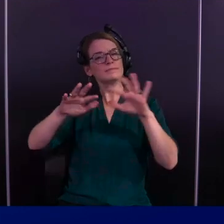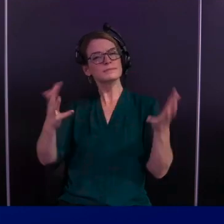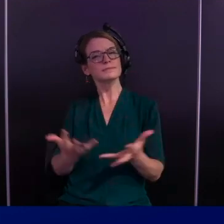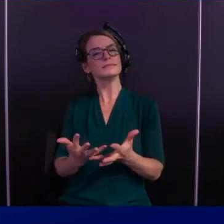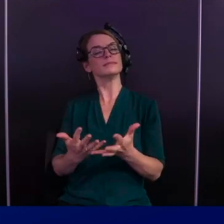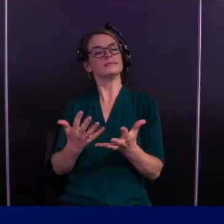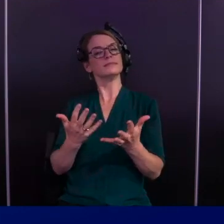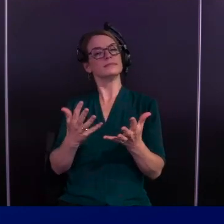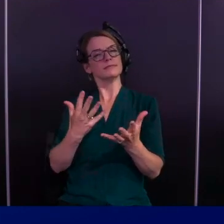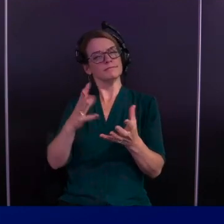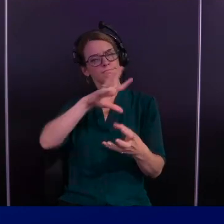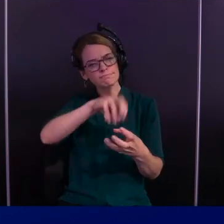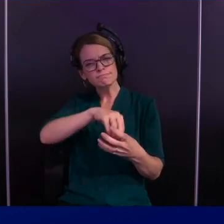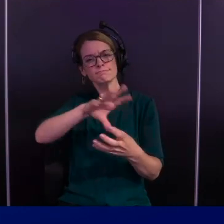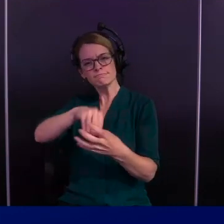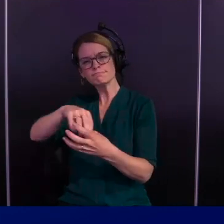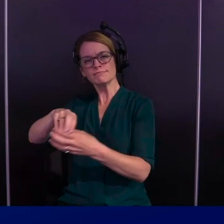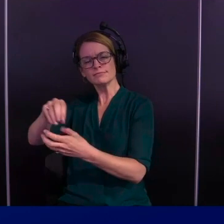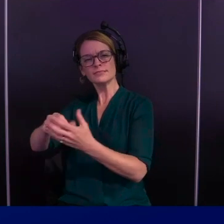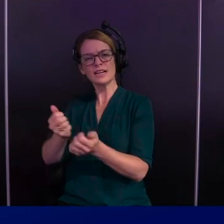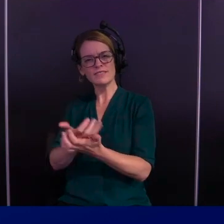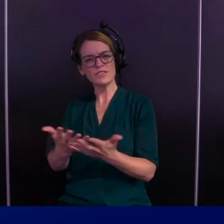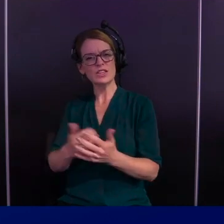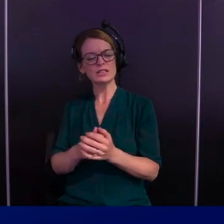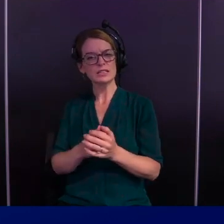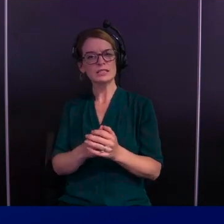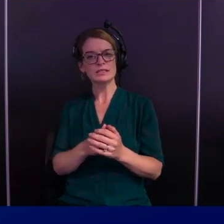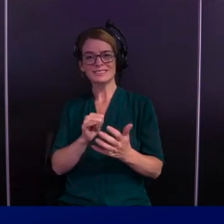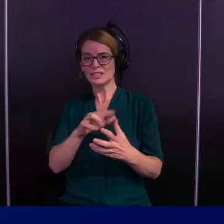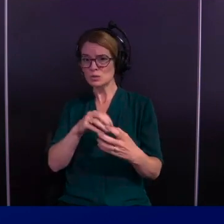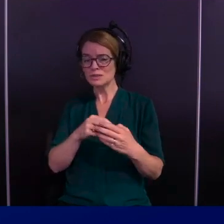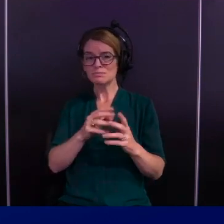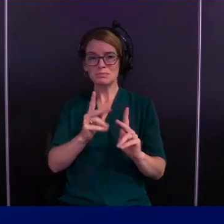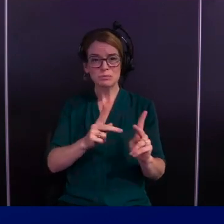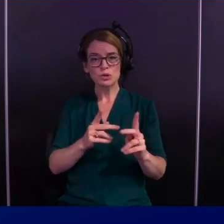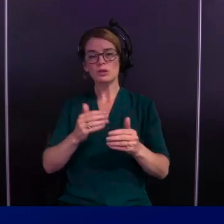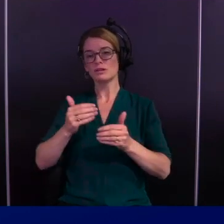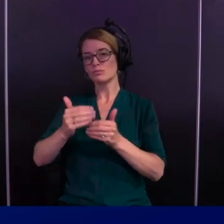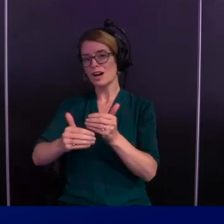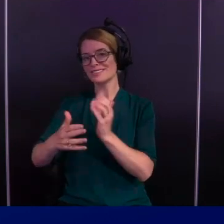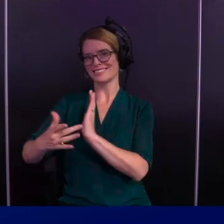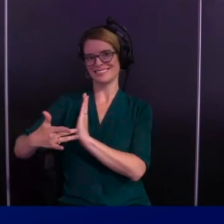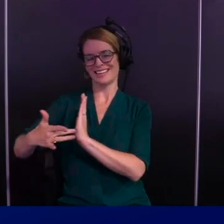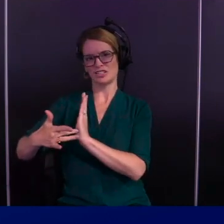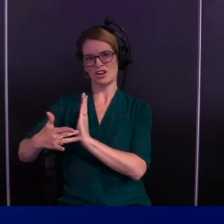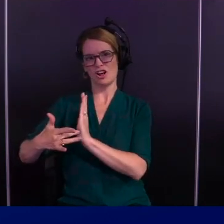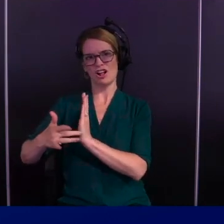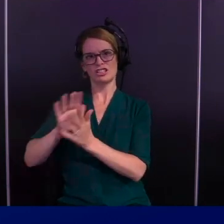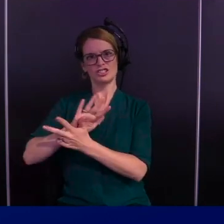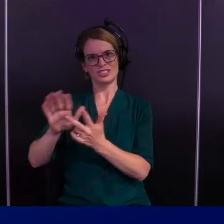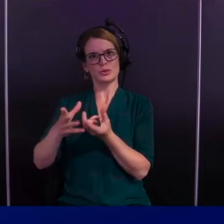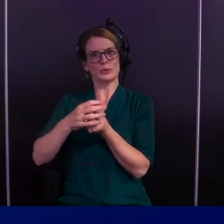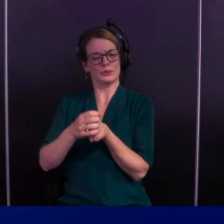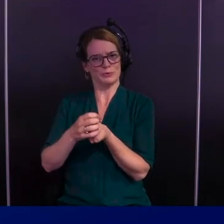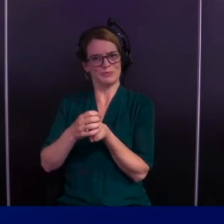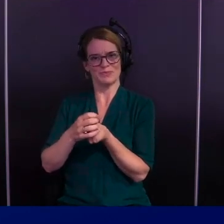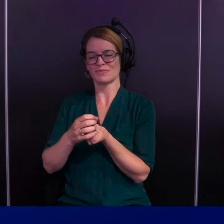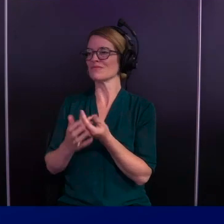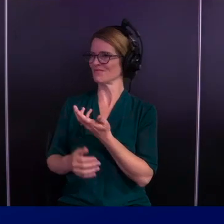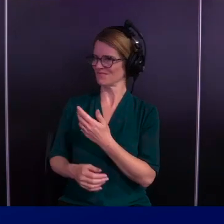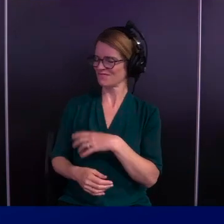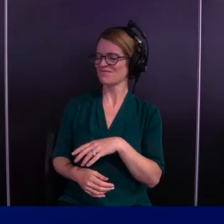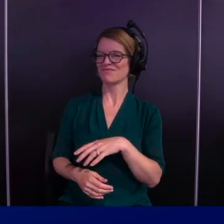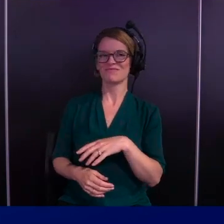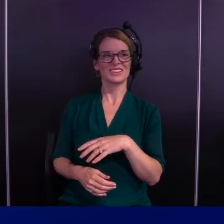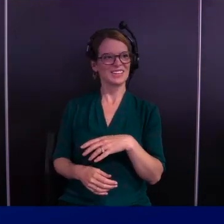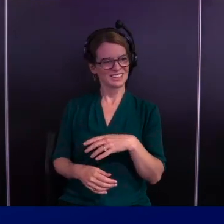because, like we talk about, is people, process, and technology, and looking at all different aspects of those defenses. So. All three. That's so awesome.